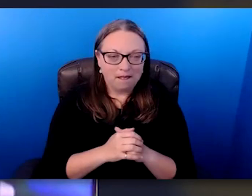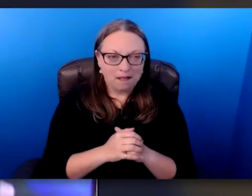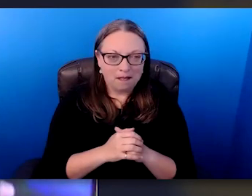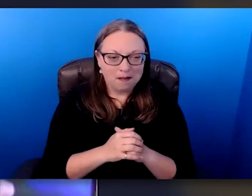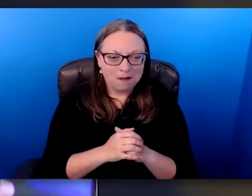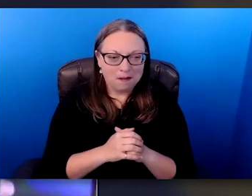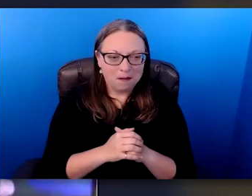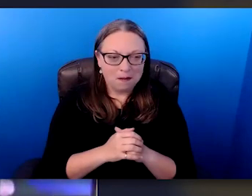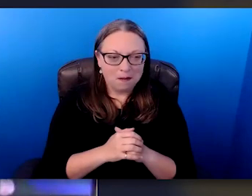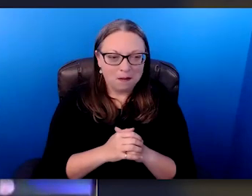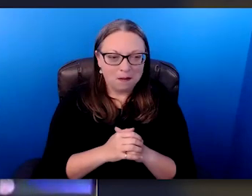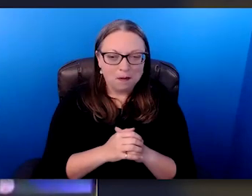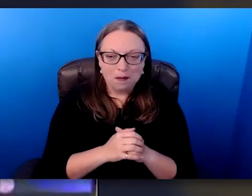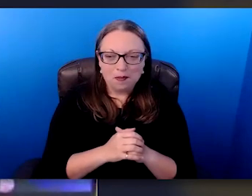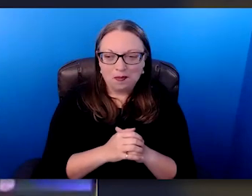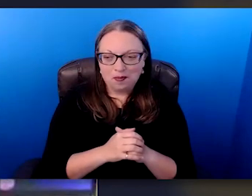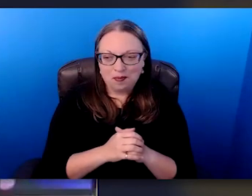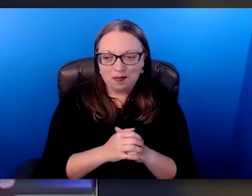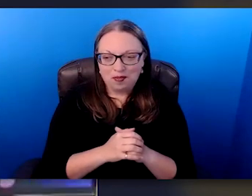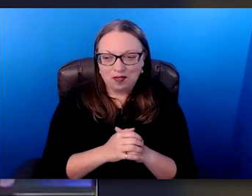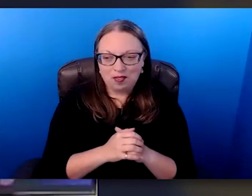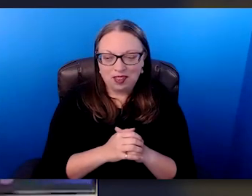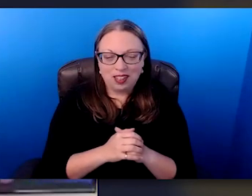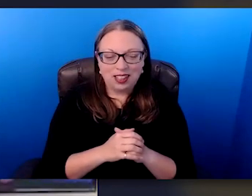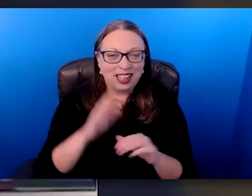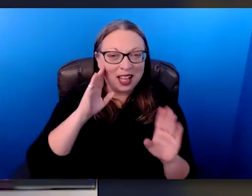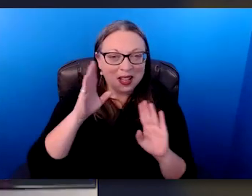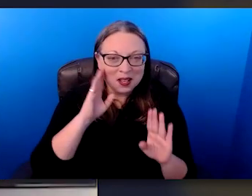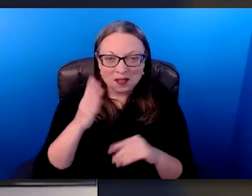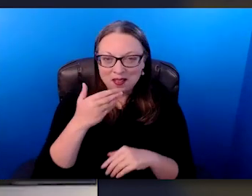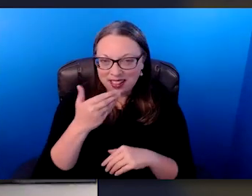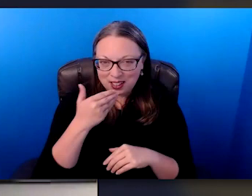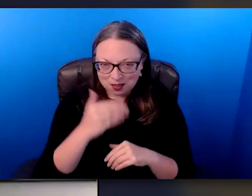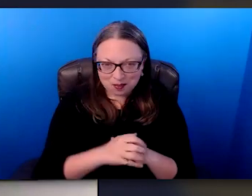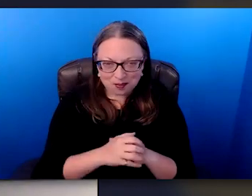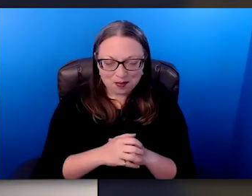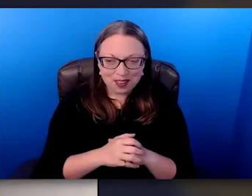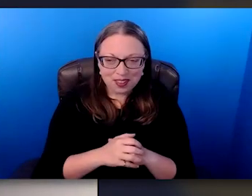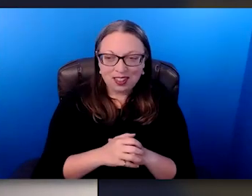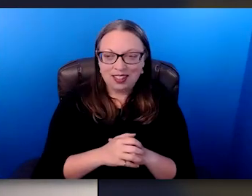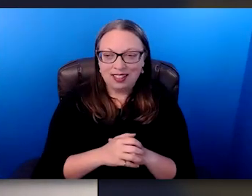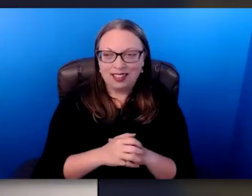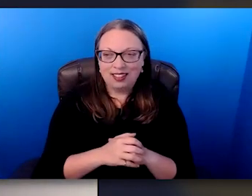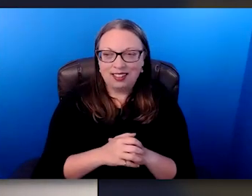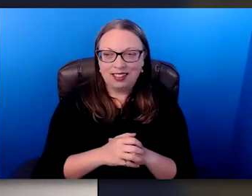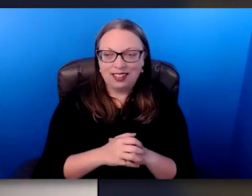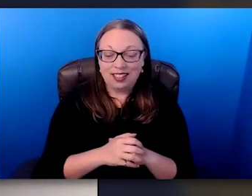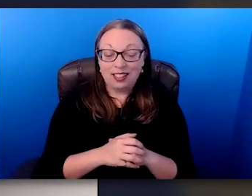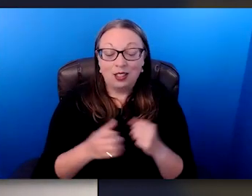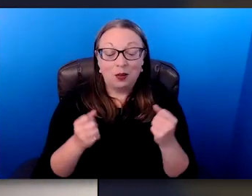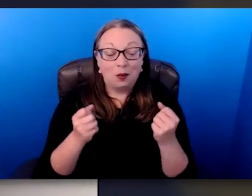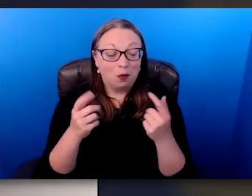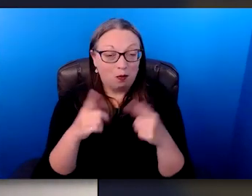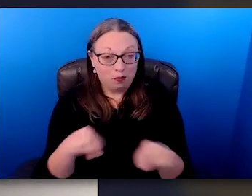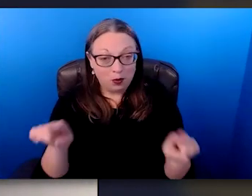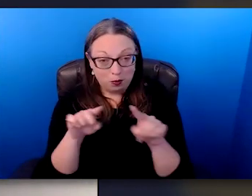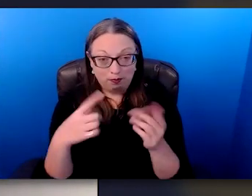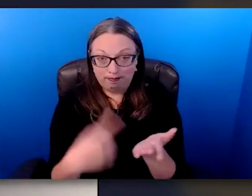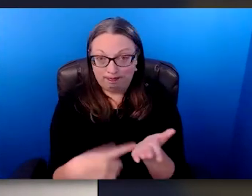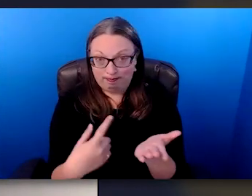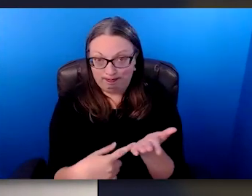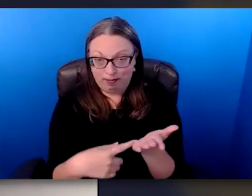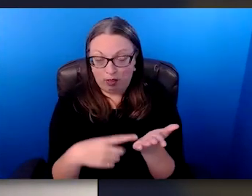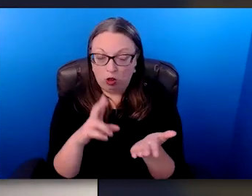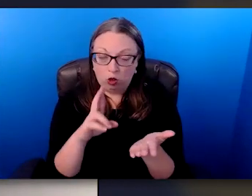reference. Stress for it. Hi, thank you. So you guys have talked about how like the